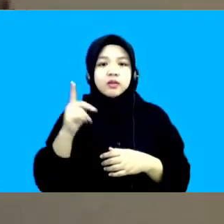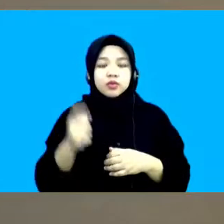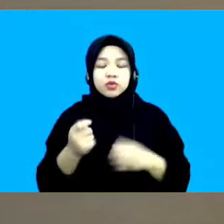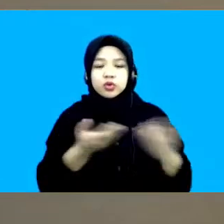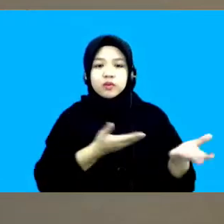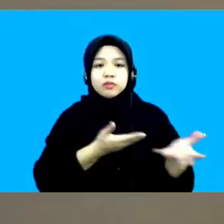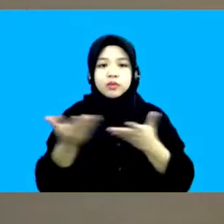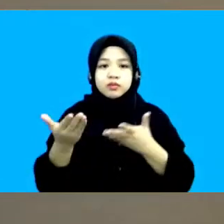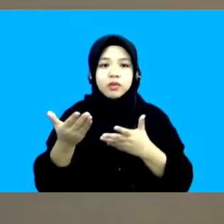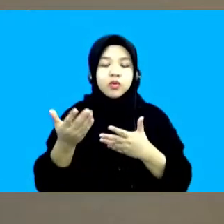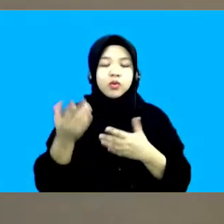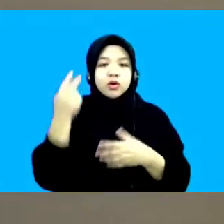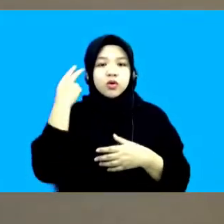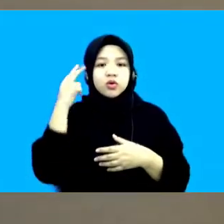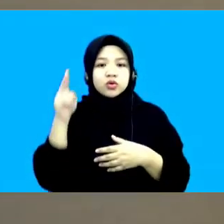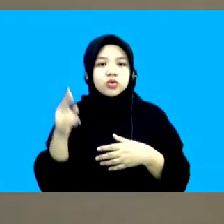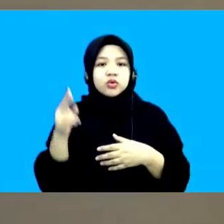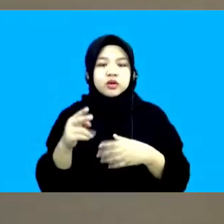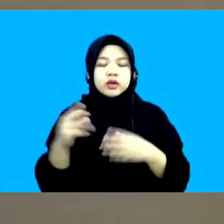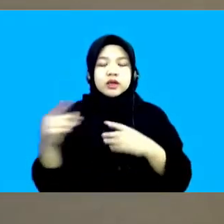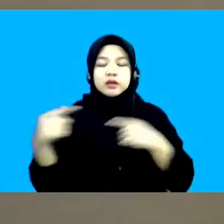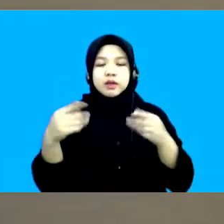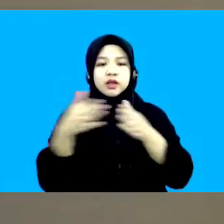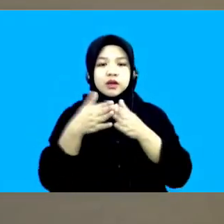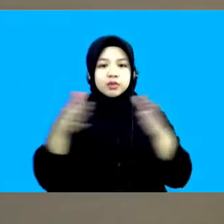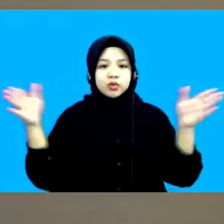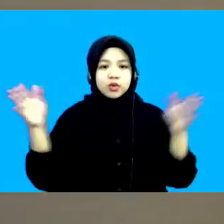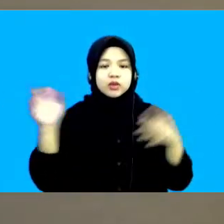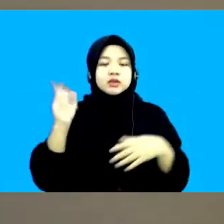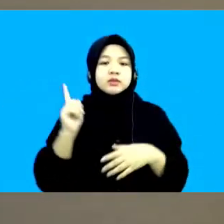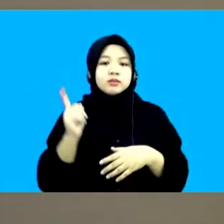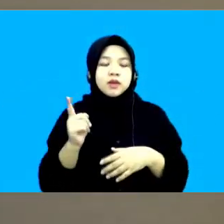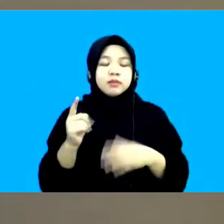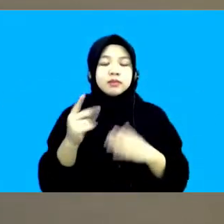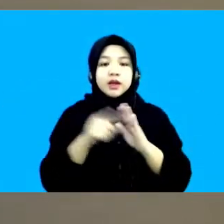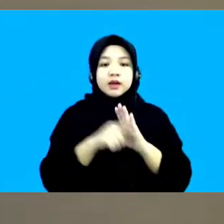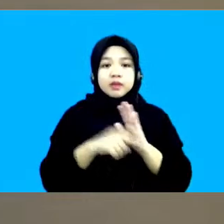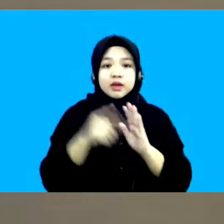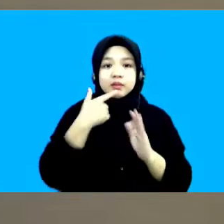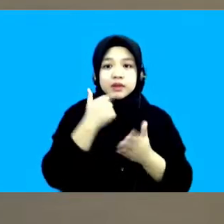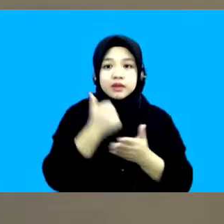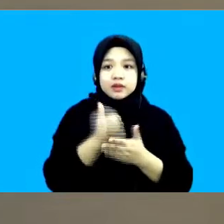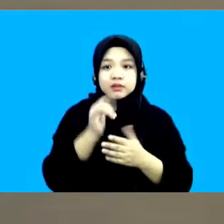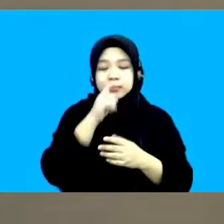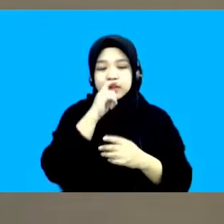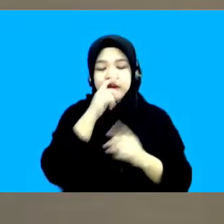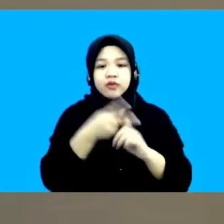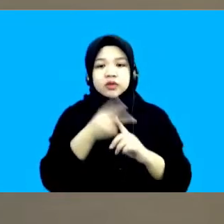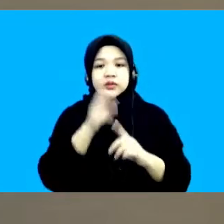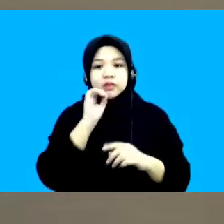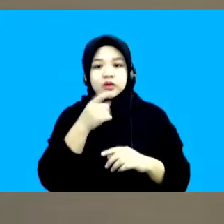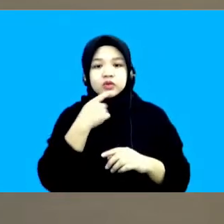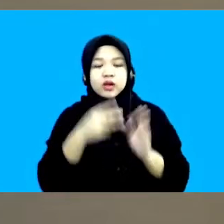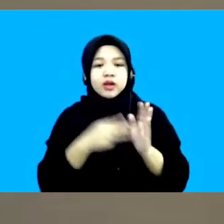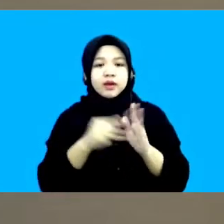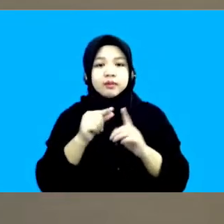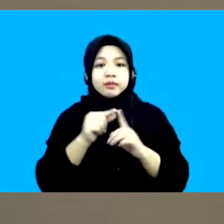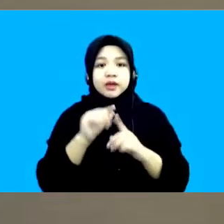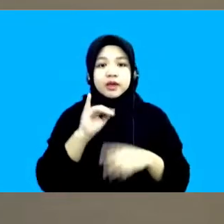opposition like to hit you whenever you have some glitch on the poverty data